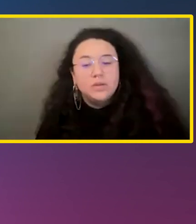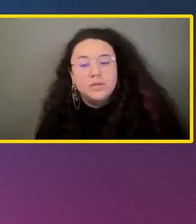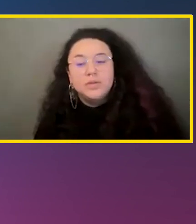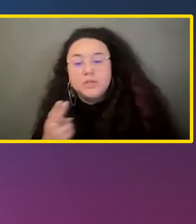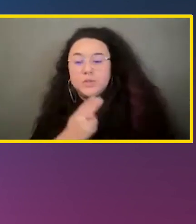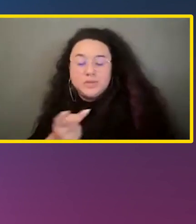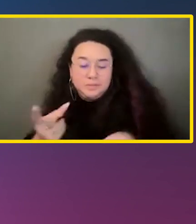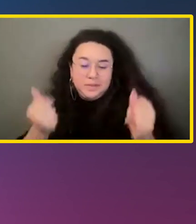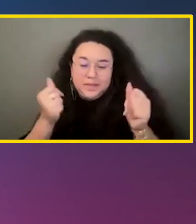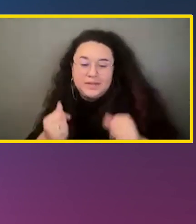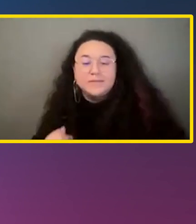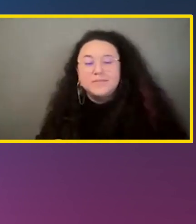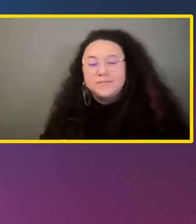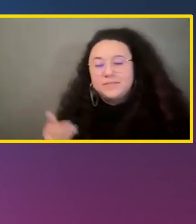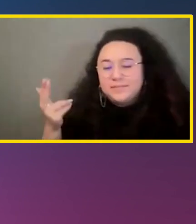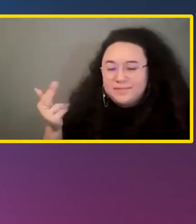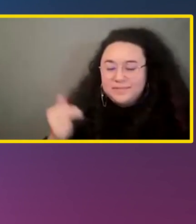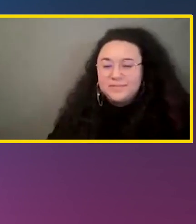immediately.